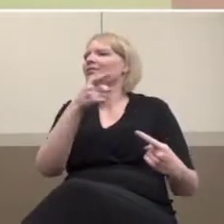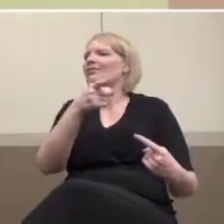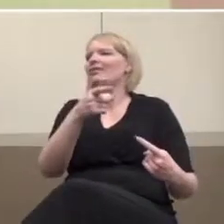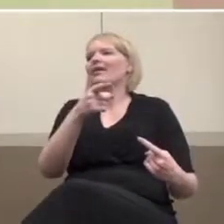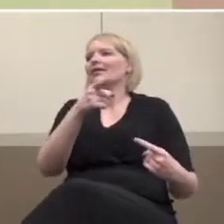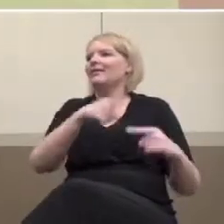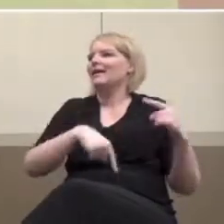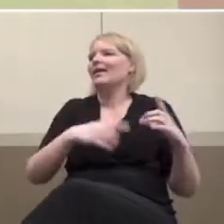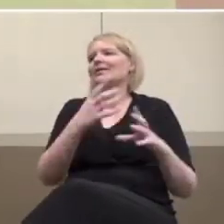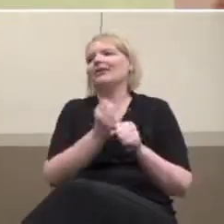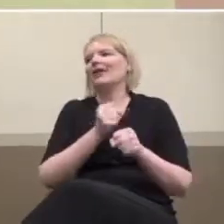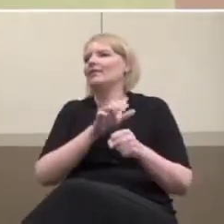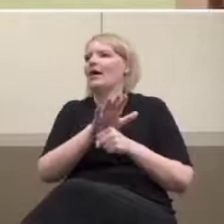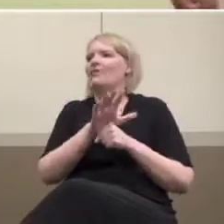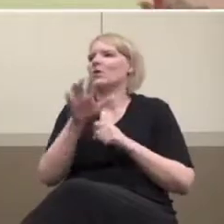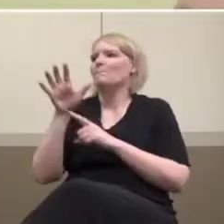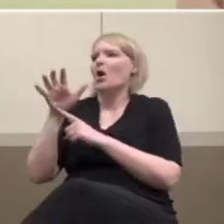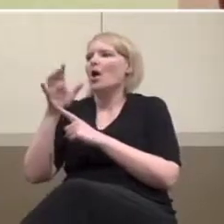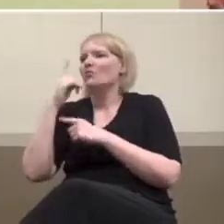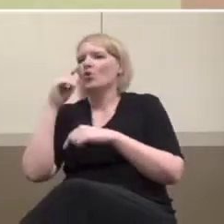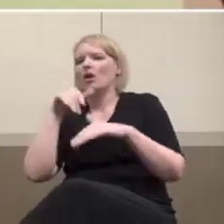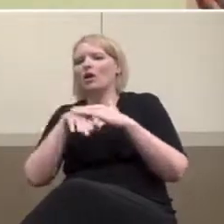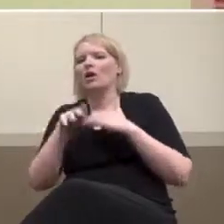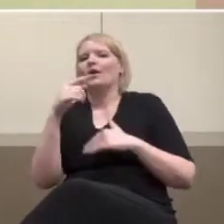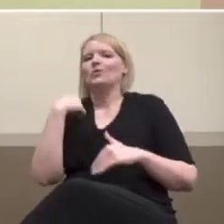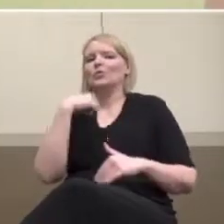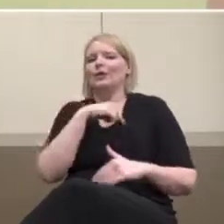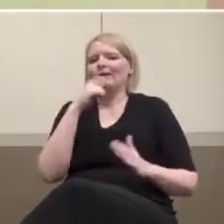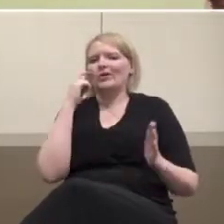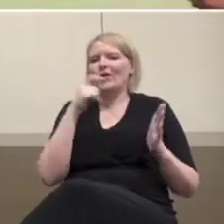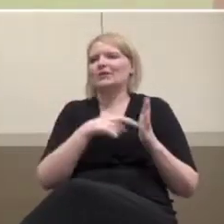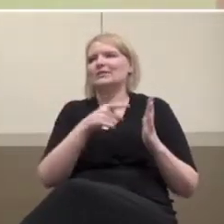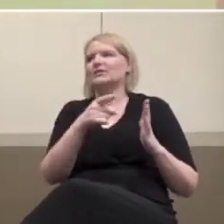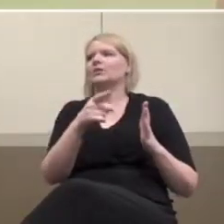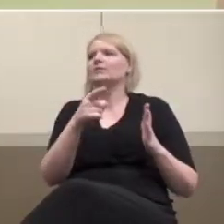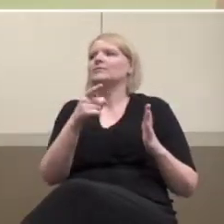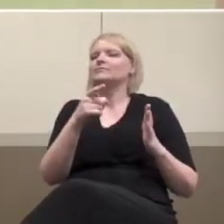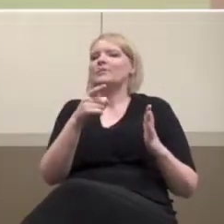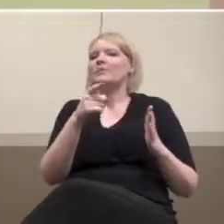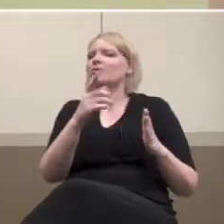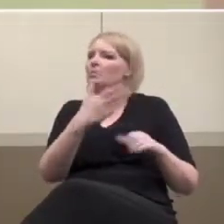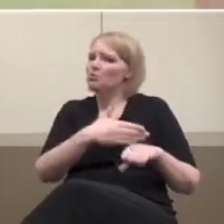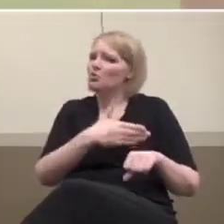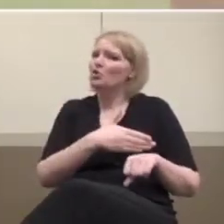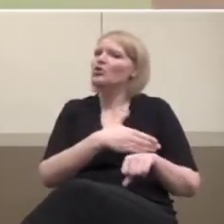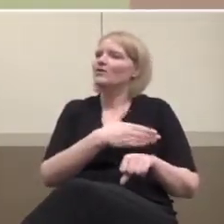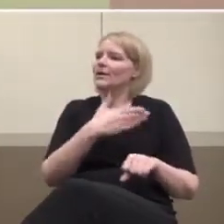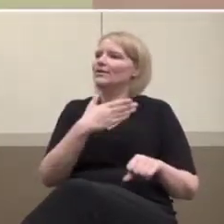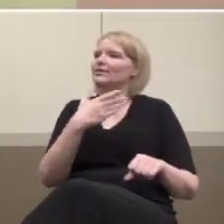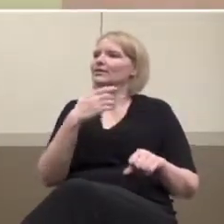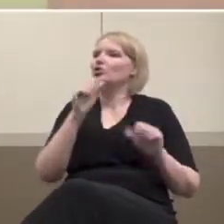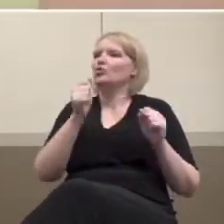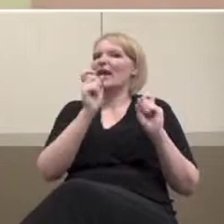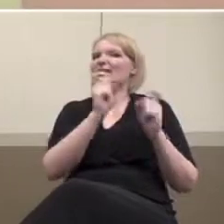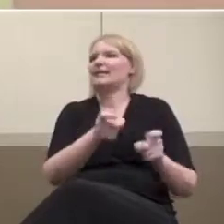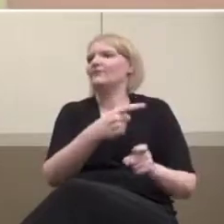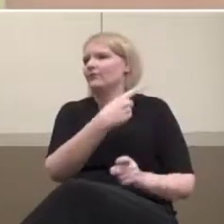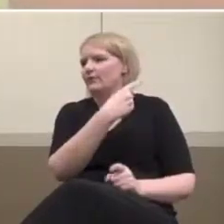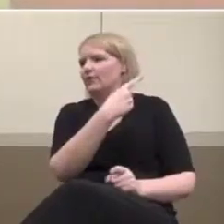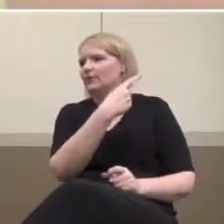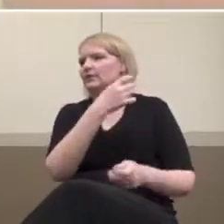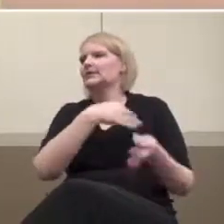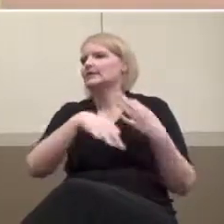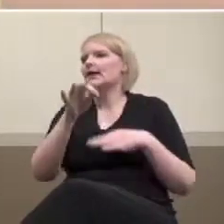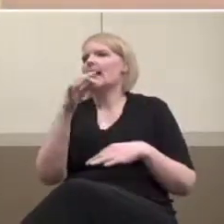Panther Paws or something, and then you're starting to see like, wow, they're really starting to do well, maybe you could reward them with this. Our school